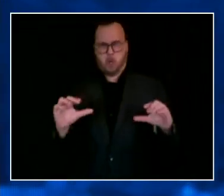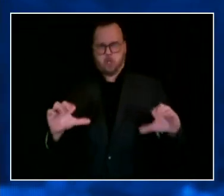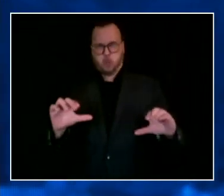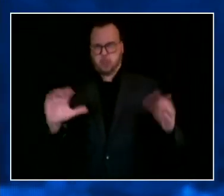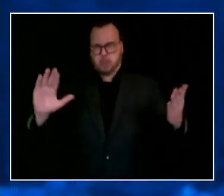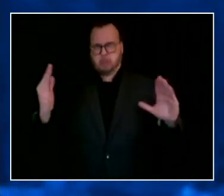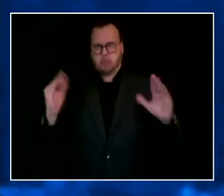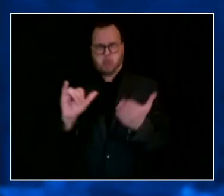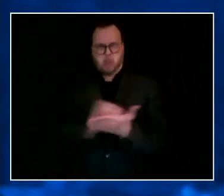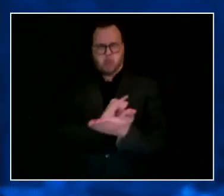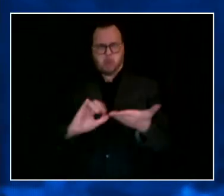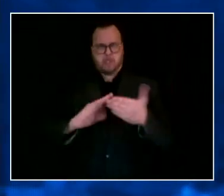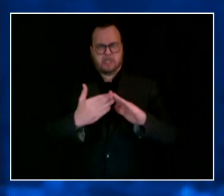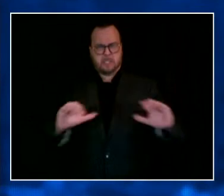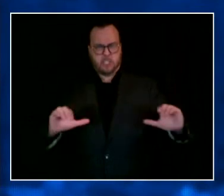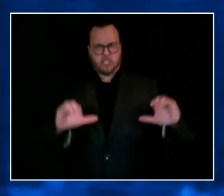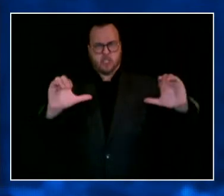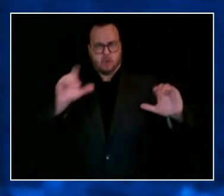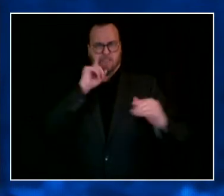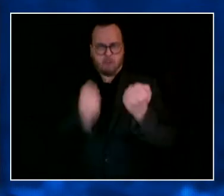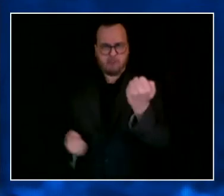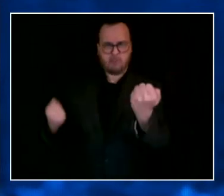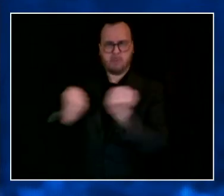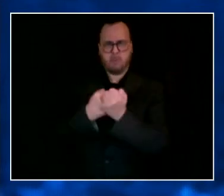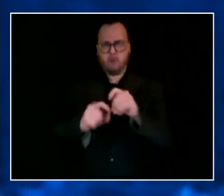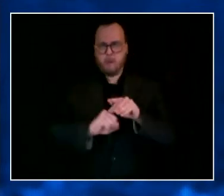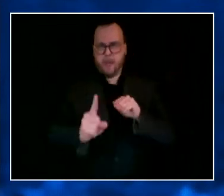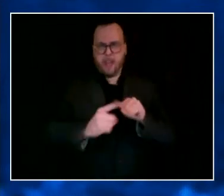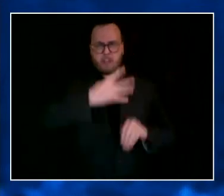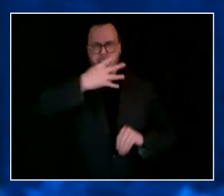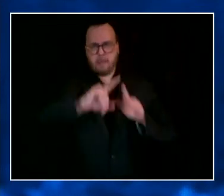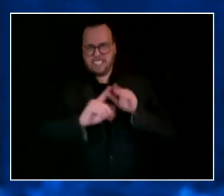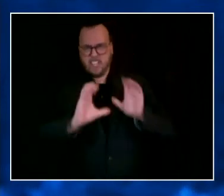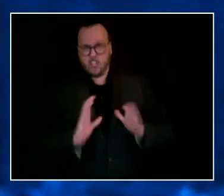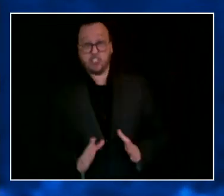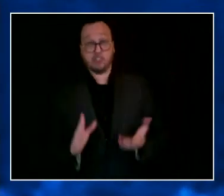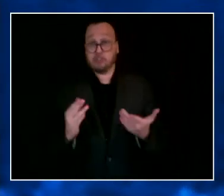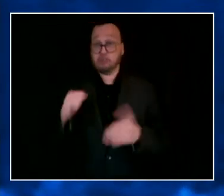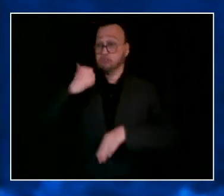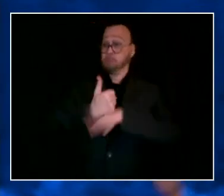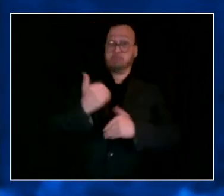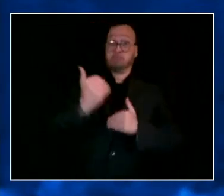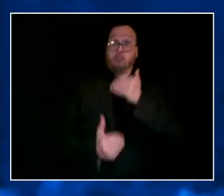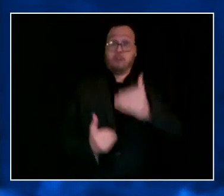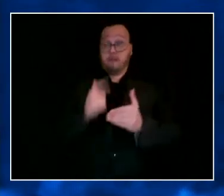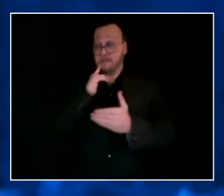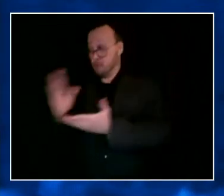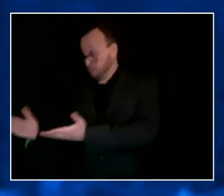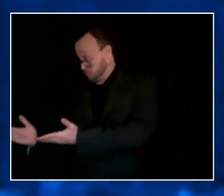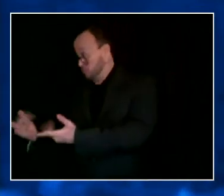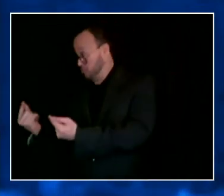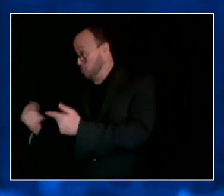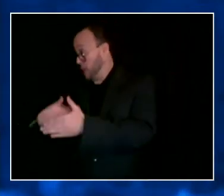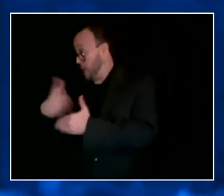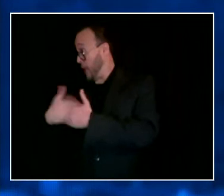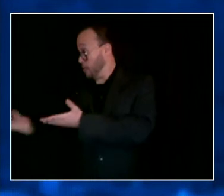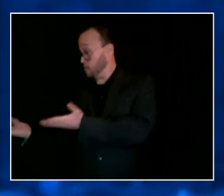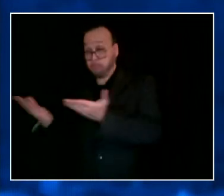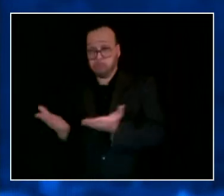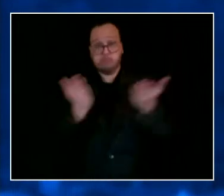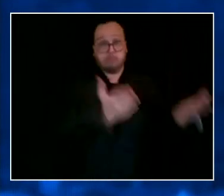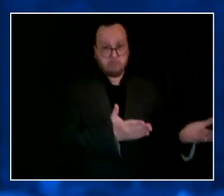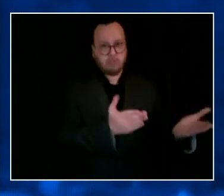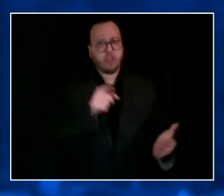City is doing for migrants and asylum seekers to put them on a pathway of their next journey. You are the model for the entire